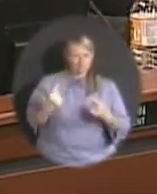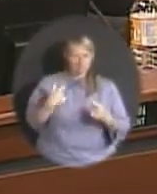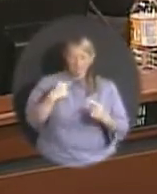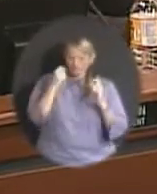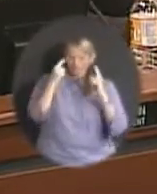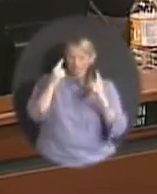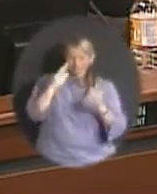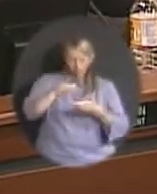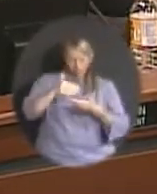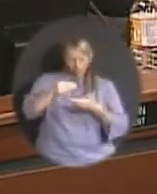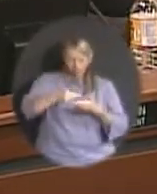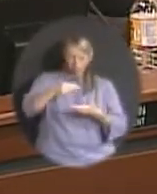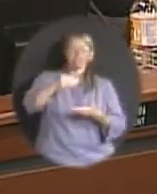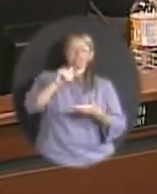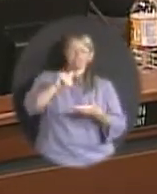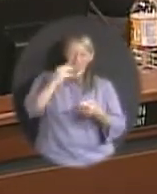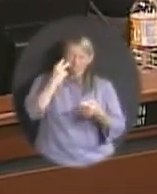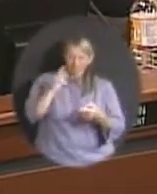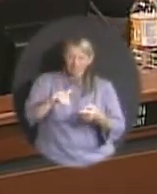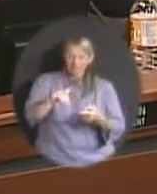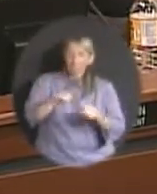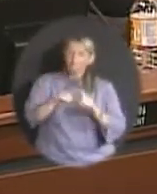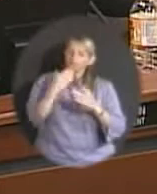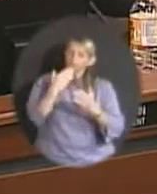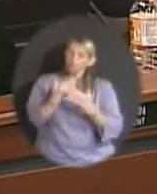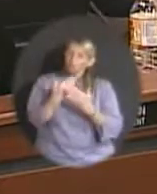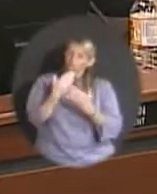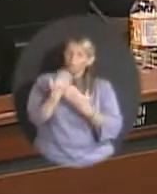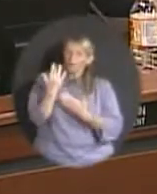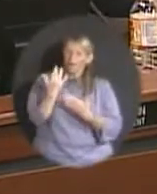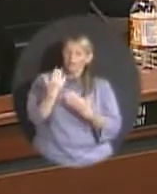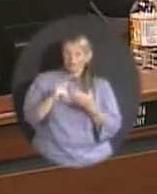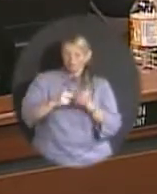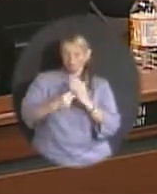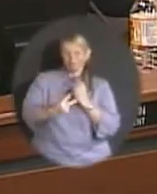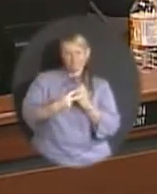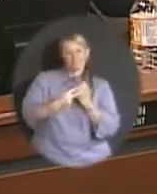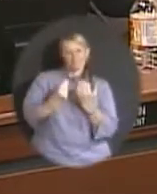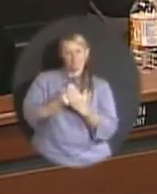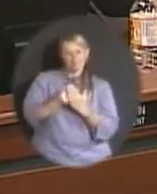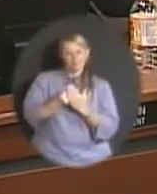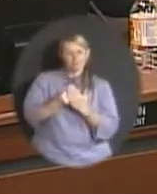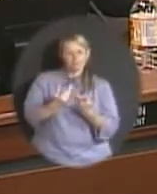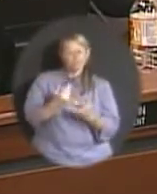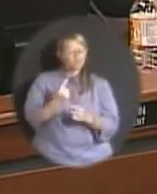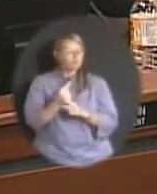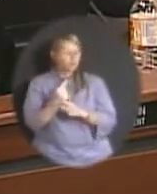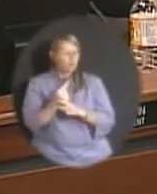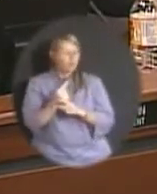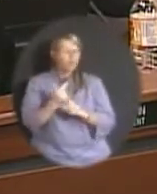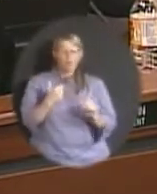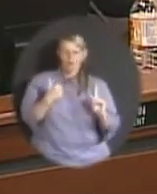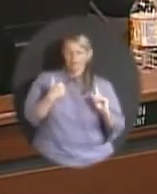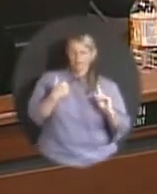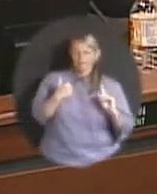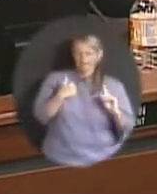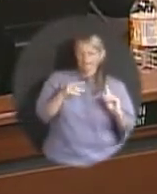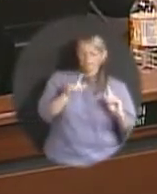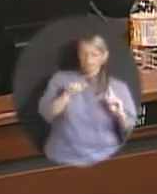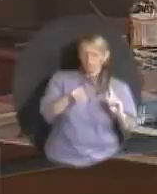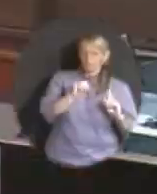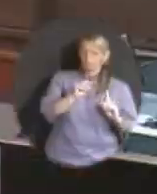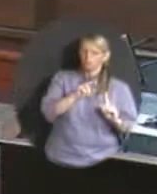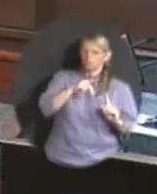packet and see that, but it was good news because we are saving money. That's right. And then I have questions about that. Okay, go